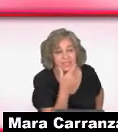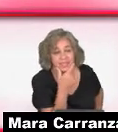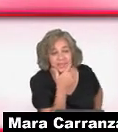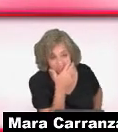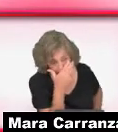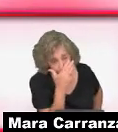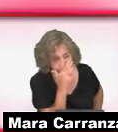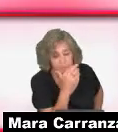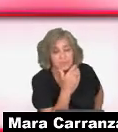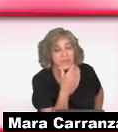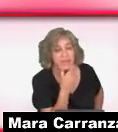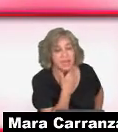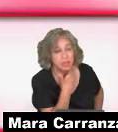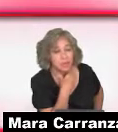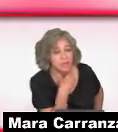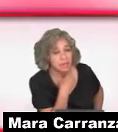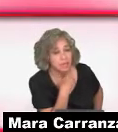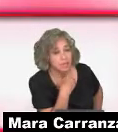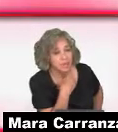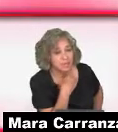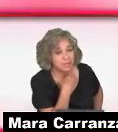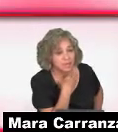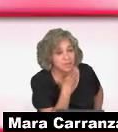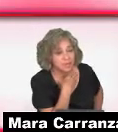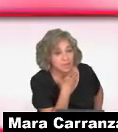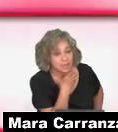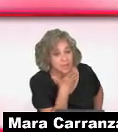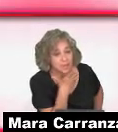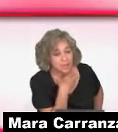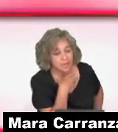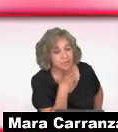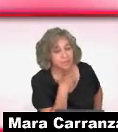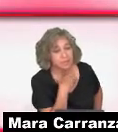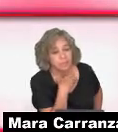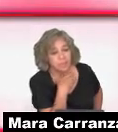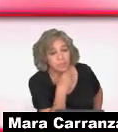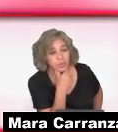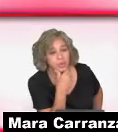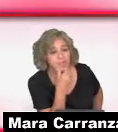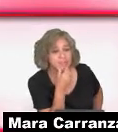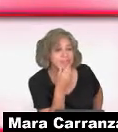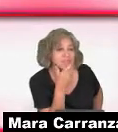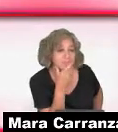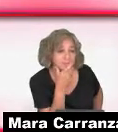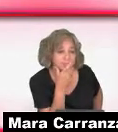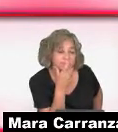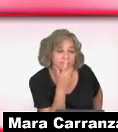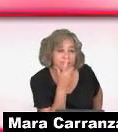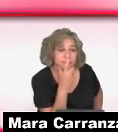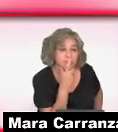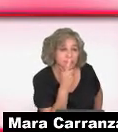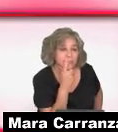said, and I want to talk about the key points